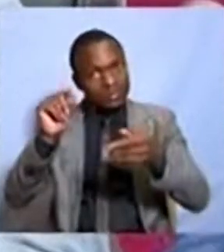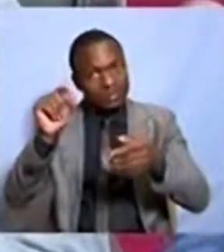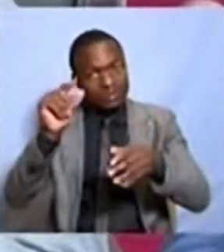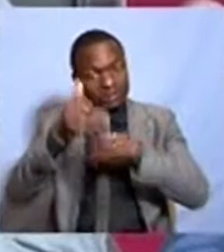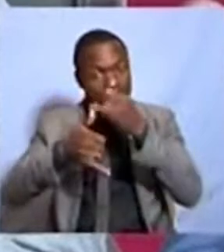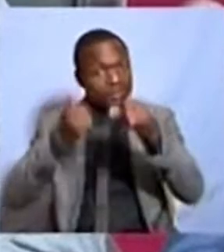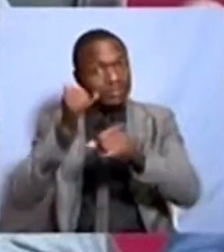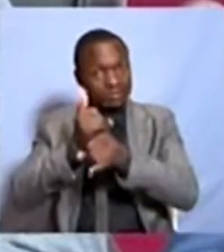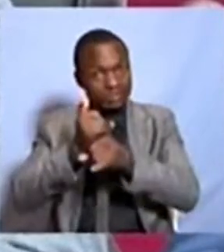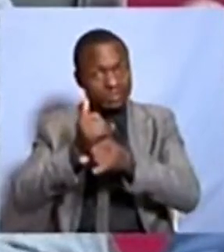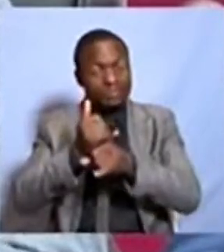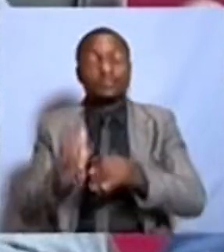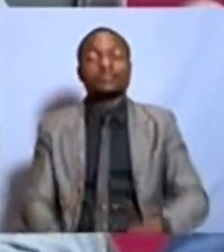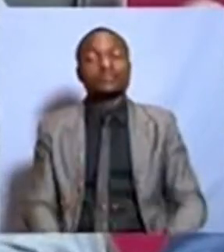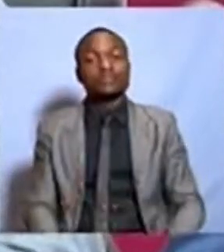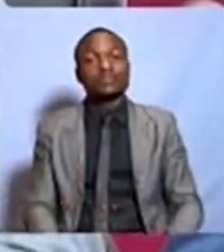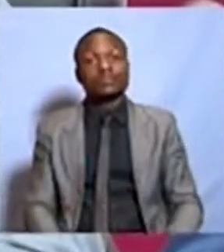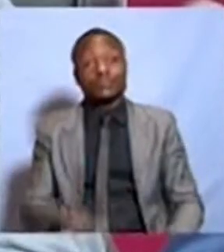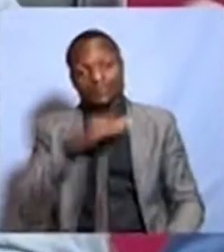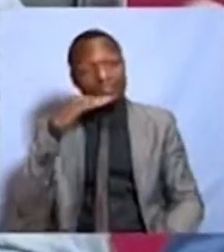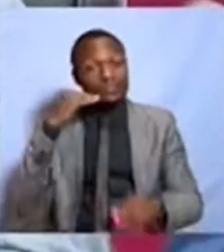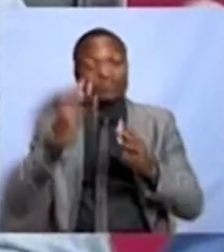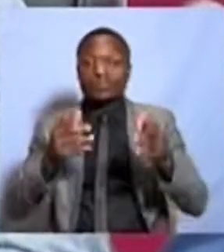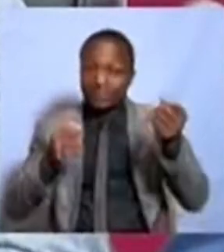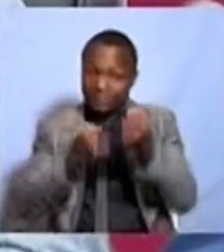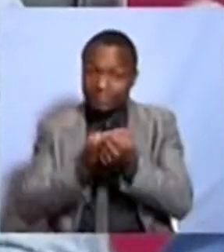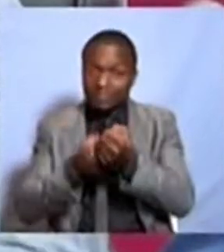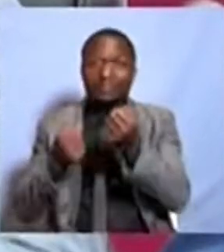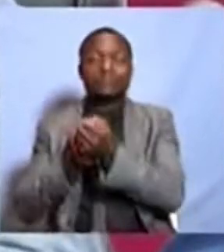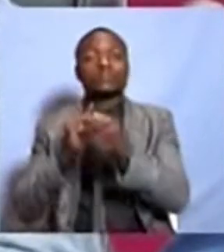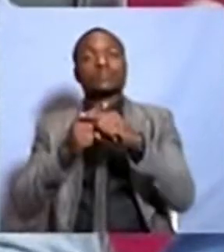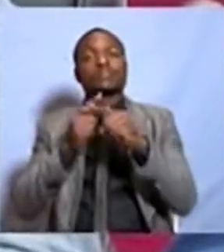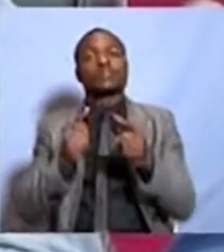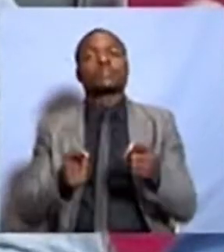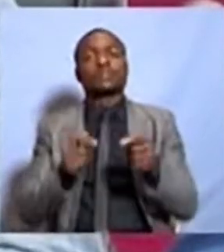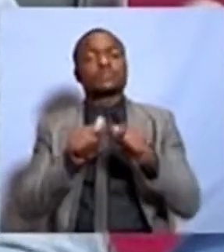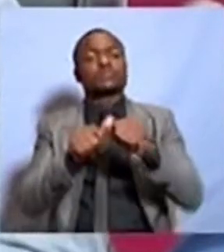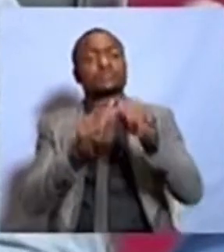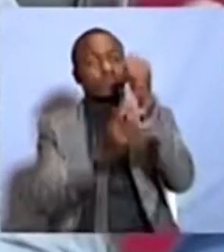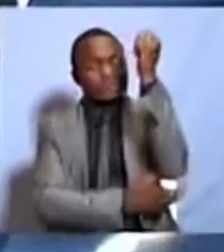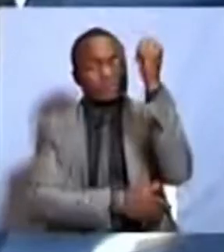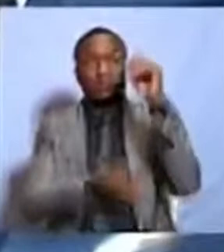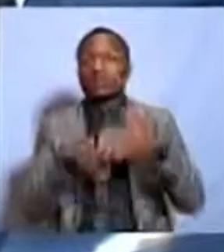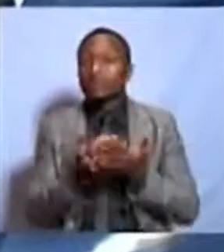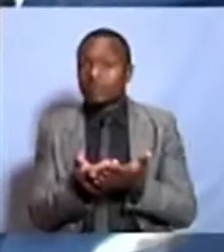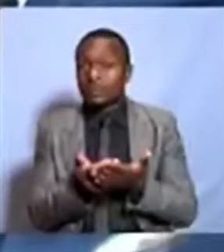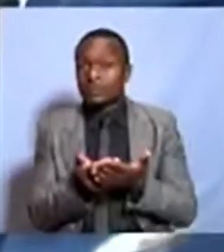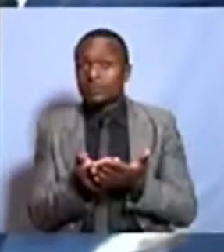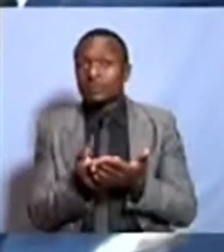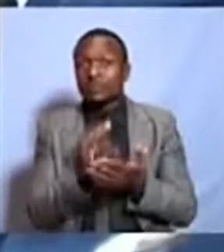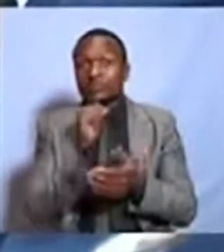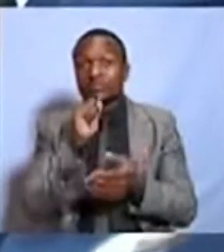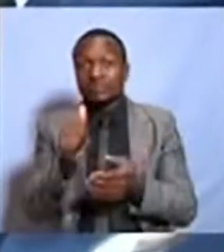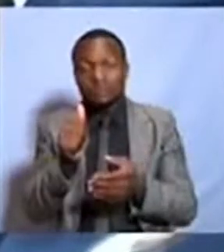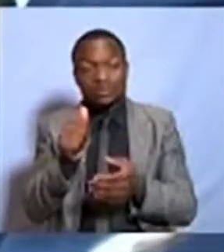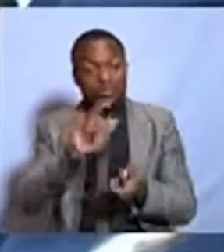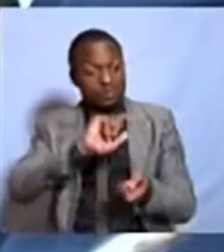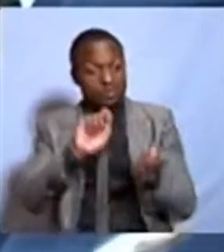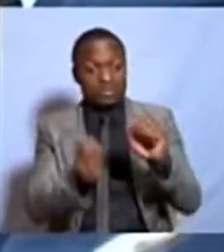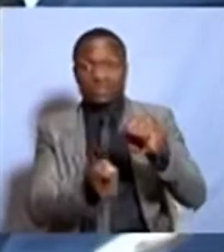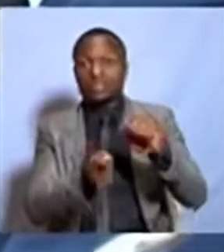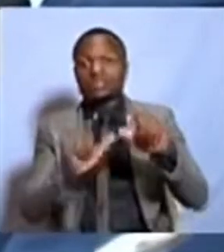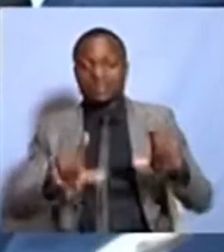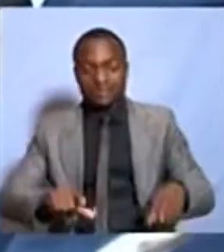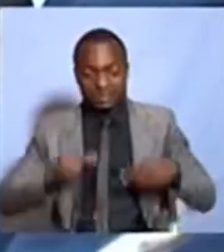years, the farmers were being supported, but they remained vulnerable, how come we didn't go deeper to change their lifestyle? I thank